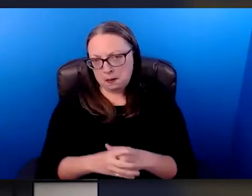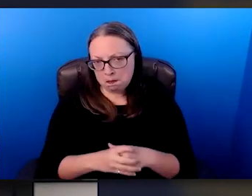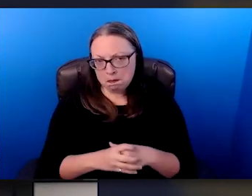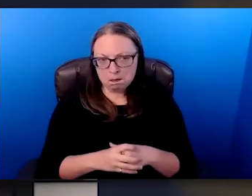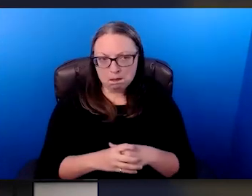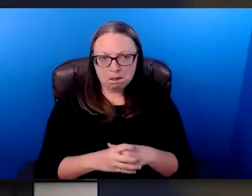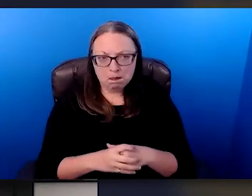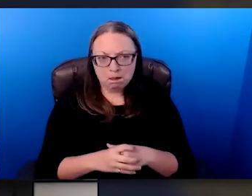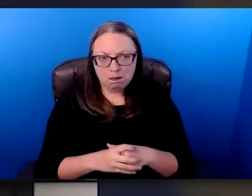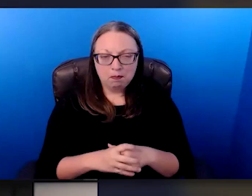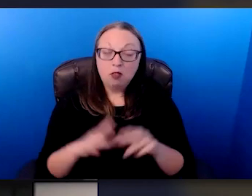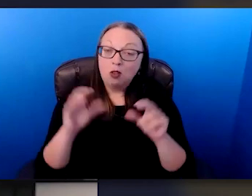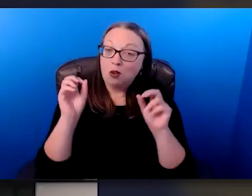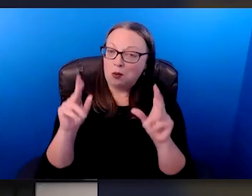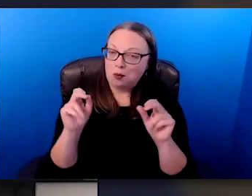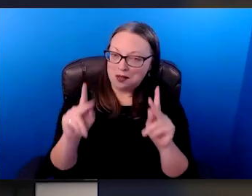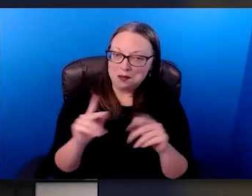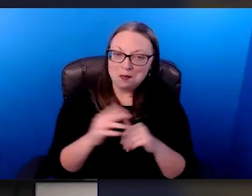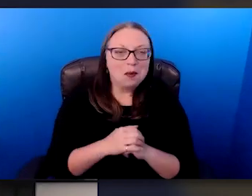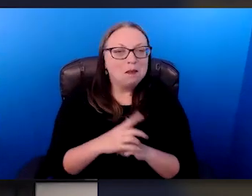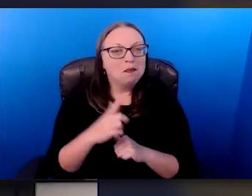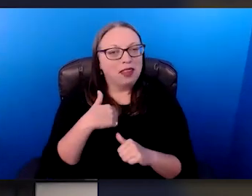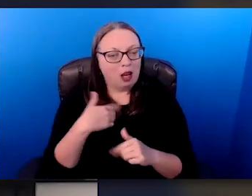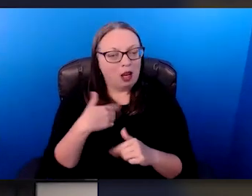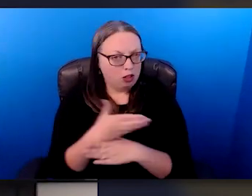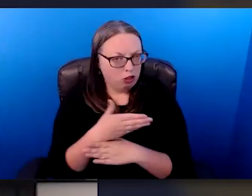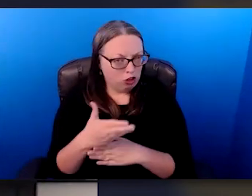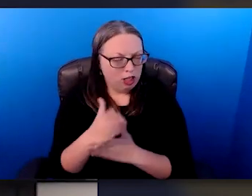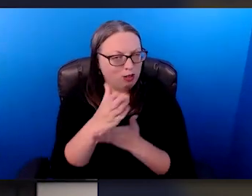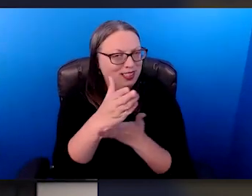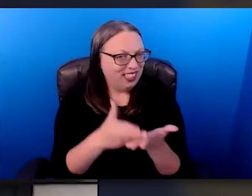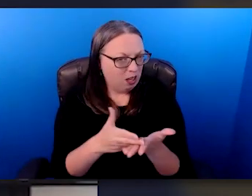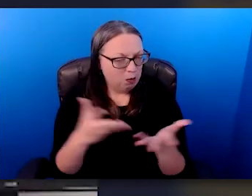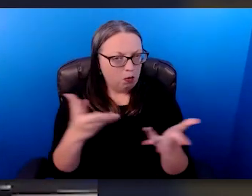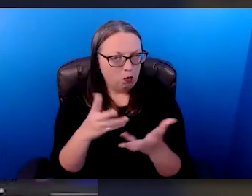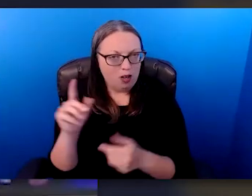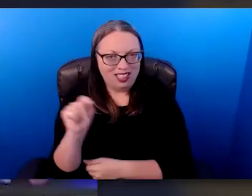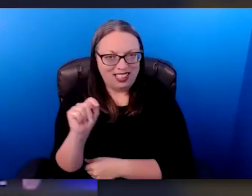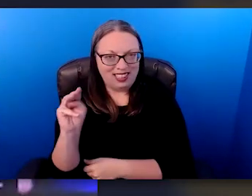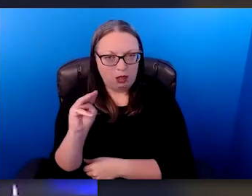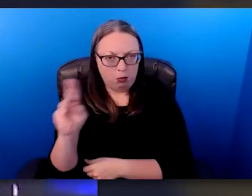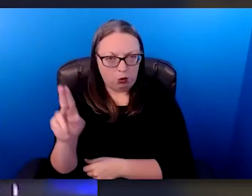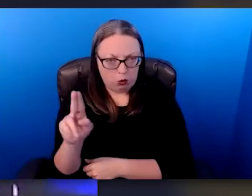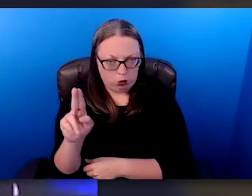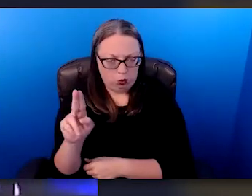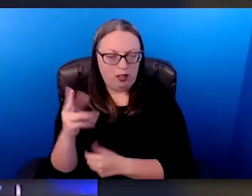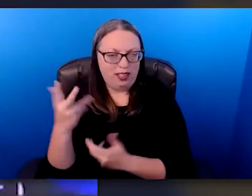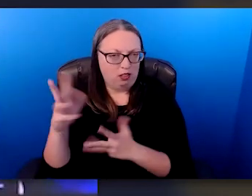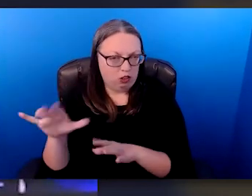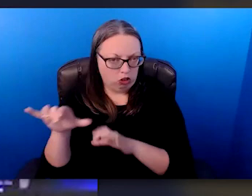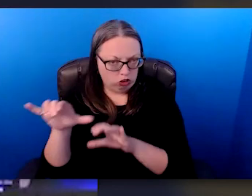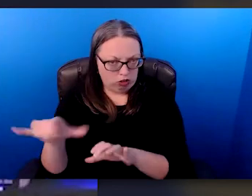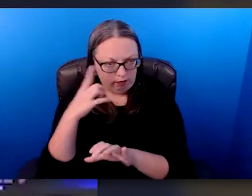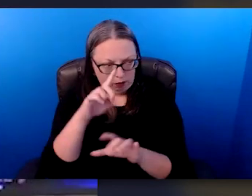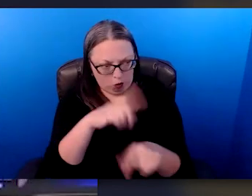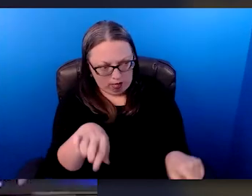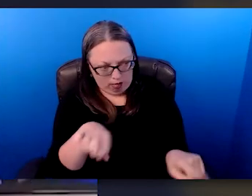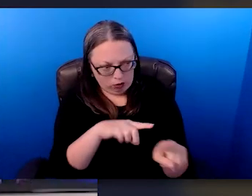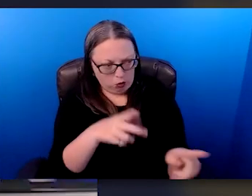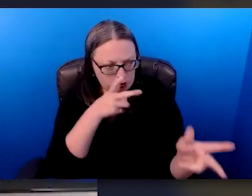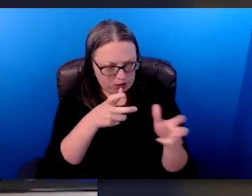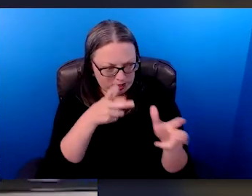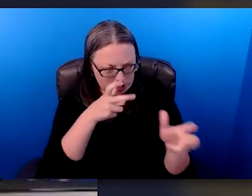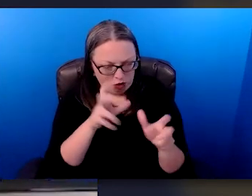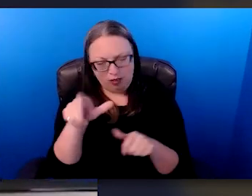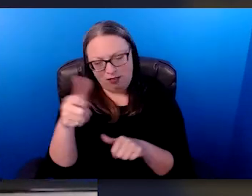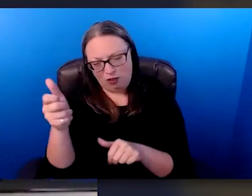it's only sporting that I share some of what TMU has done for you to hear, and also maybe some colleagues here to get some sense. And I'll do that briefly, as I know we